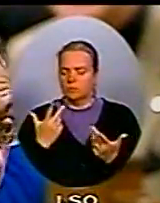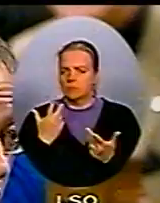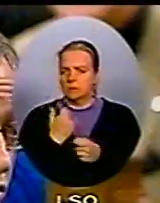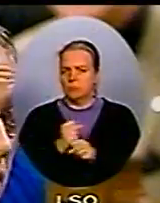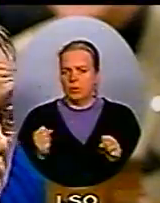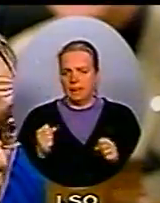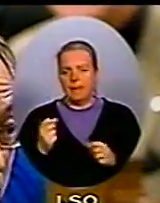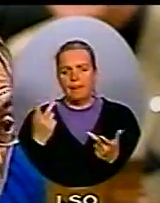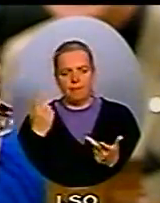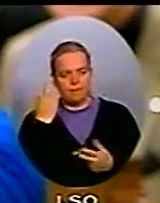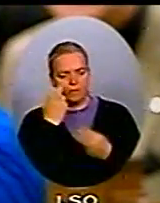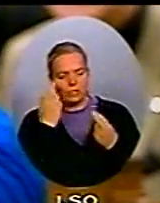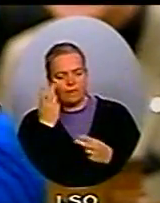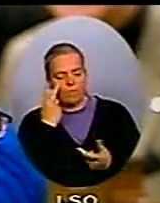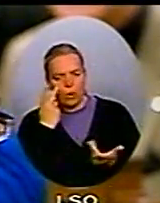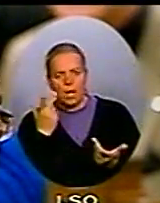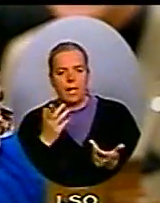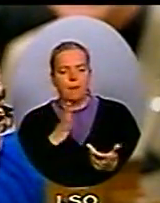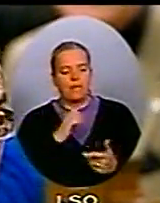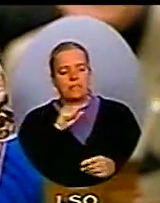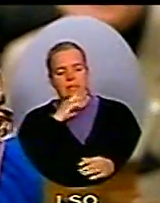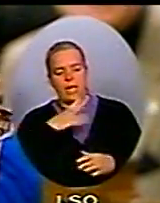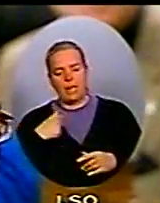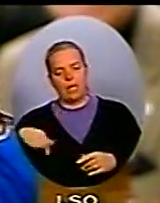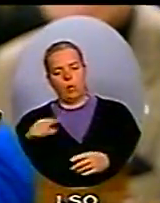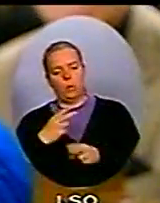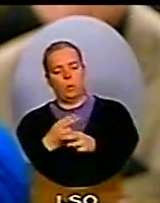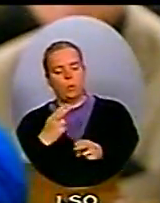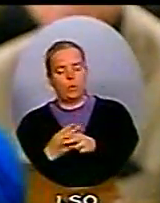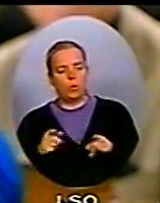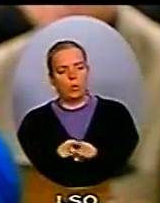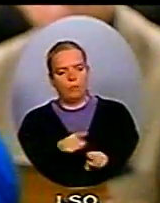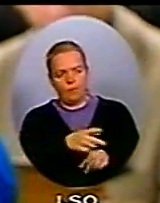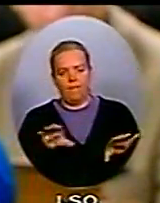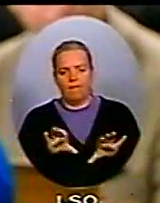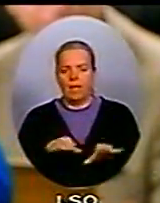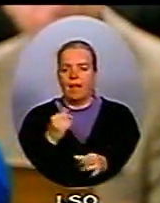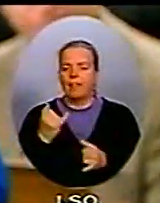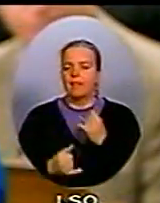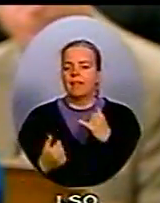honourable member does, time and again. Last time he threw allegations at me, the Speaker,